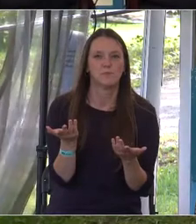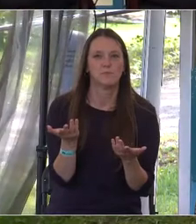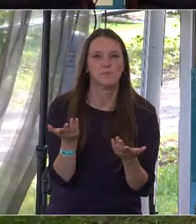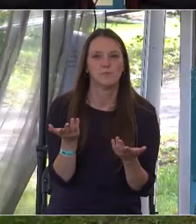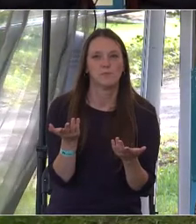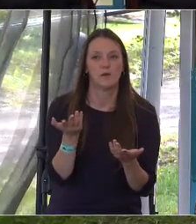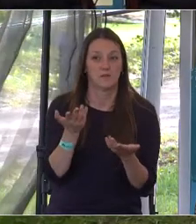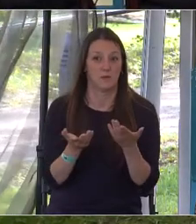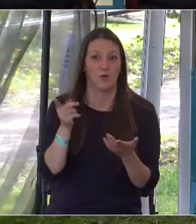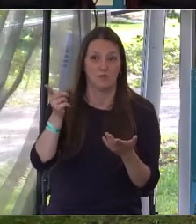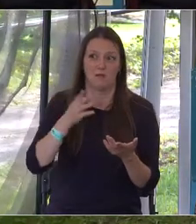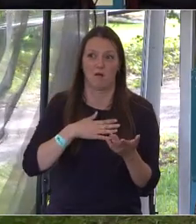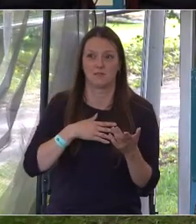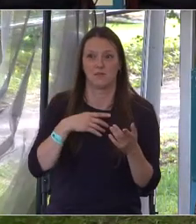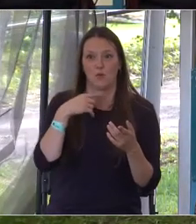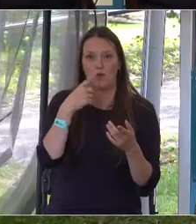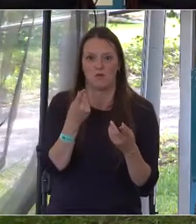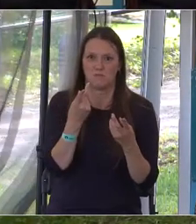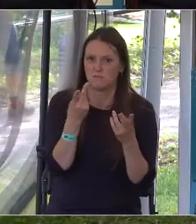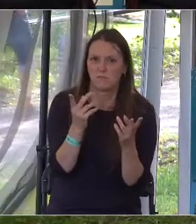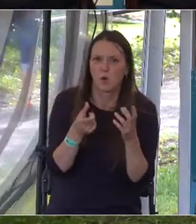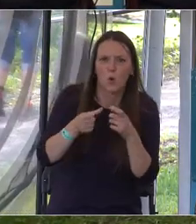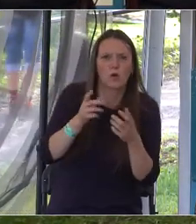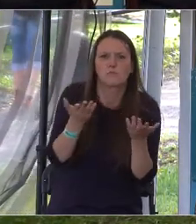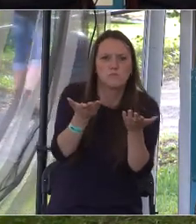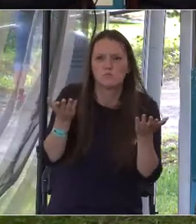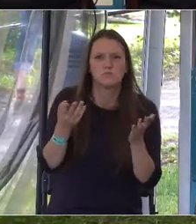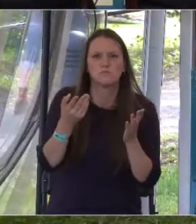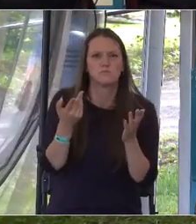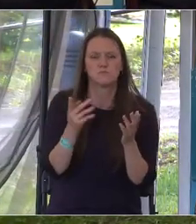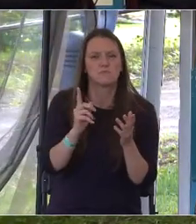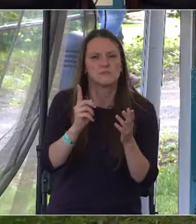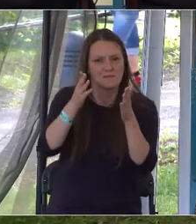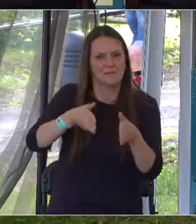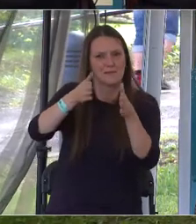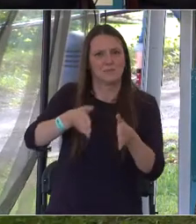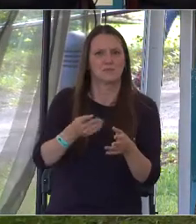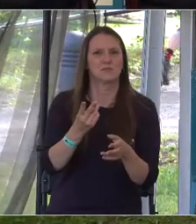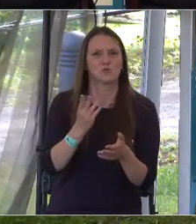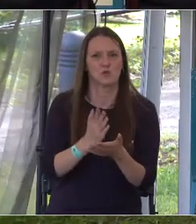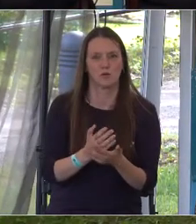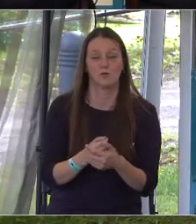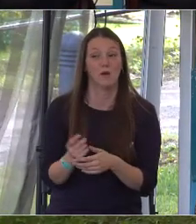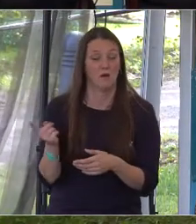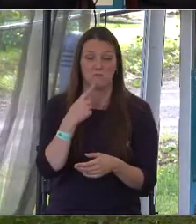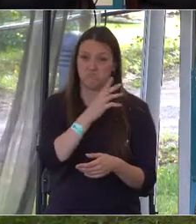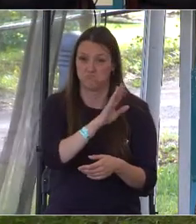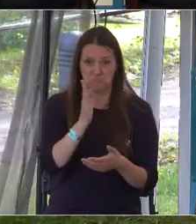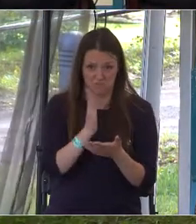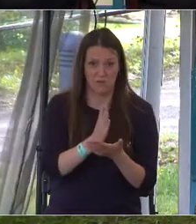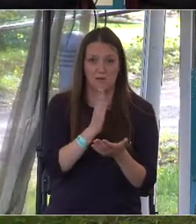you would like to define separately as well? No, I think your definition is quite good.